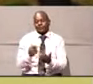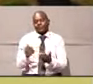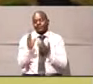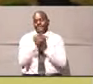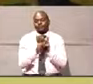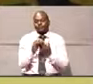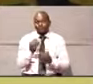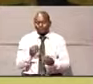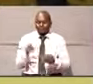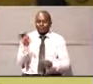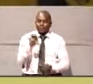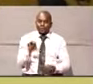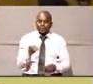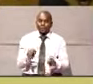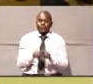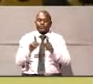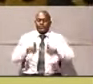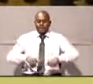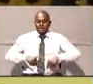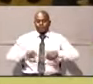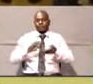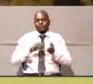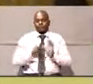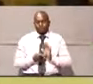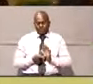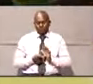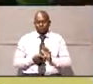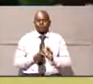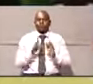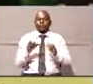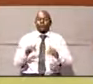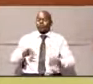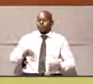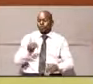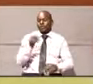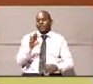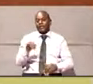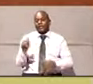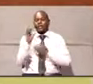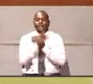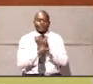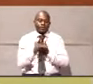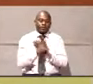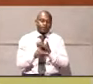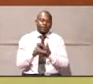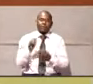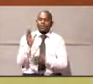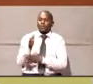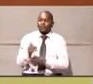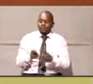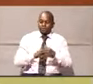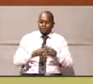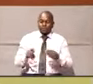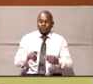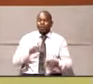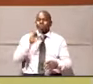support environment and livelihood projects, respectively, for Yumbe and other districts. The Minister for Refugees and